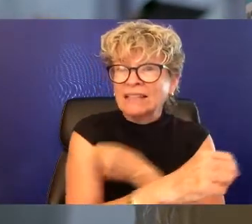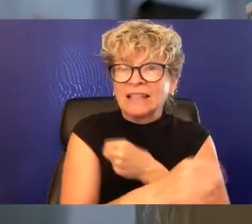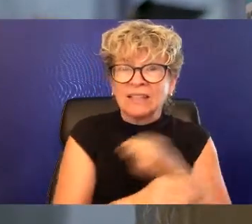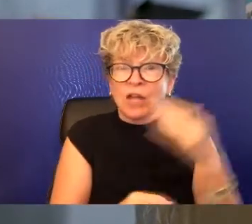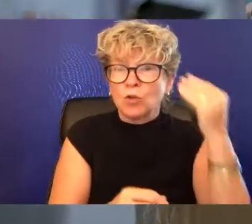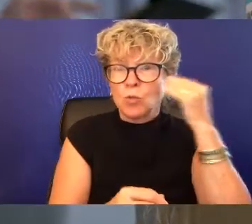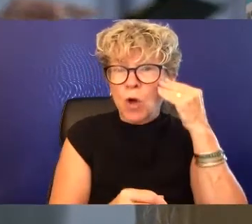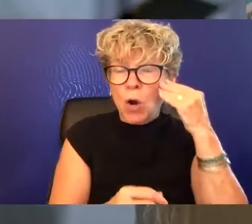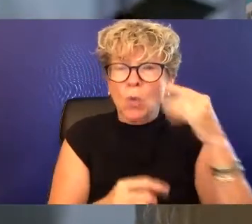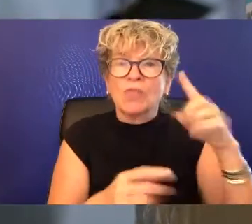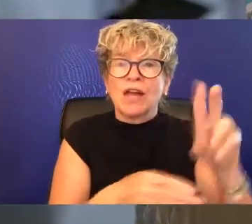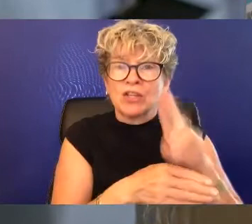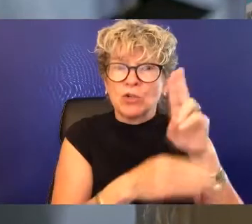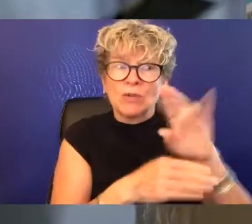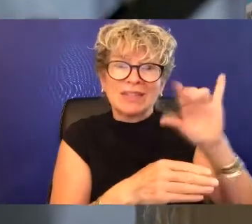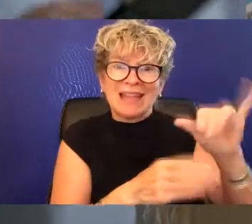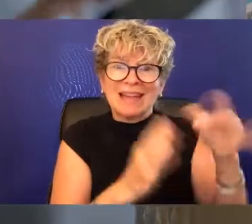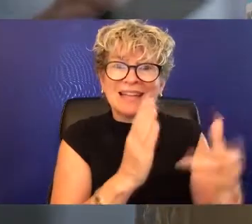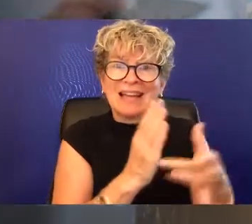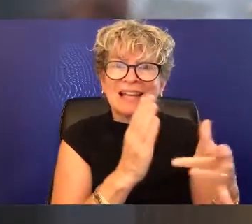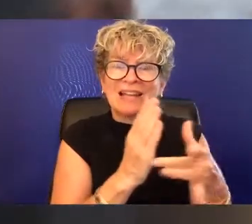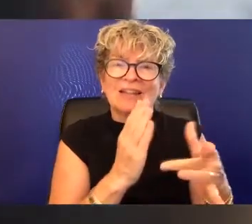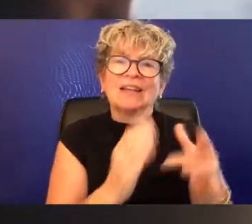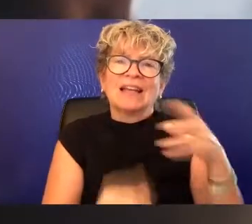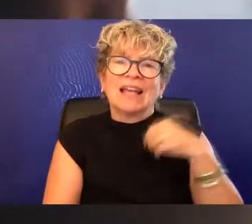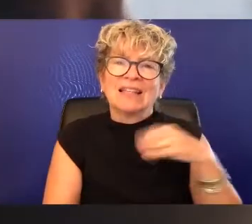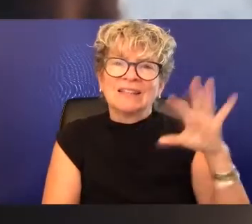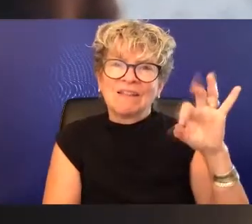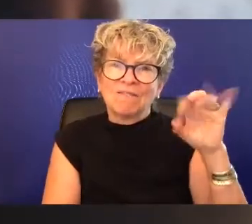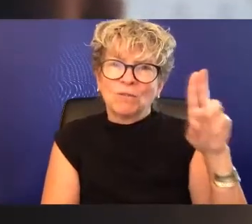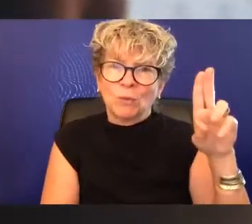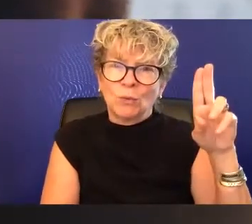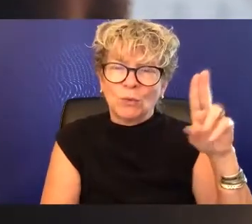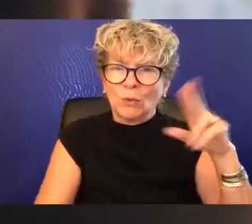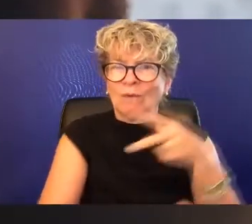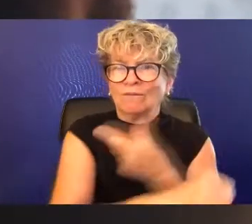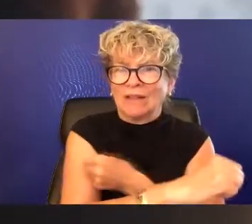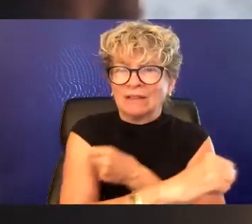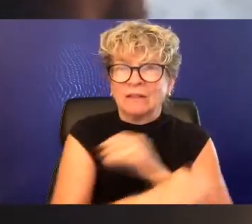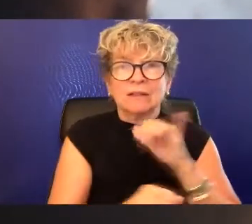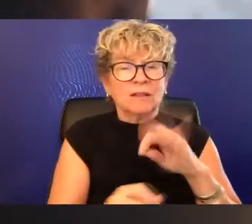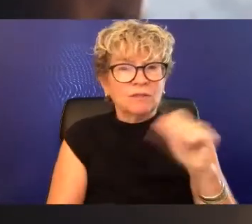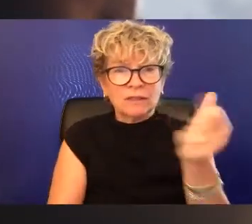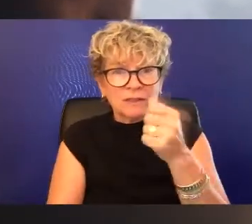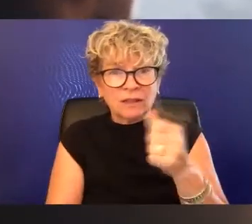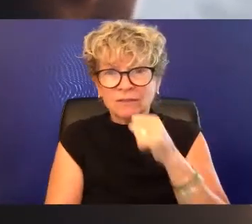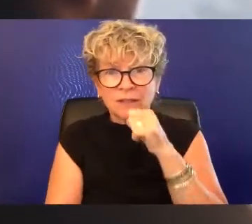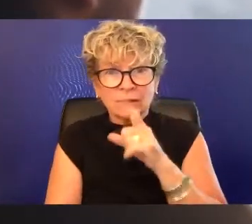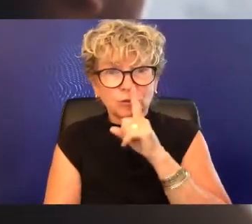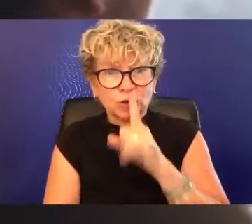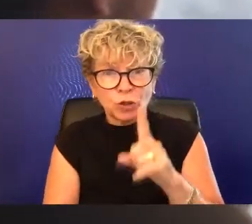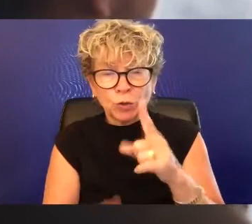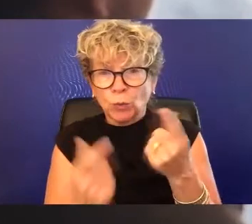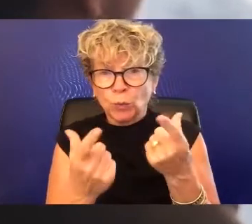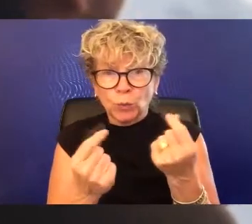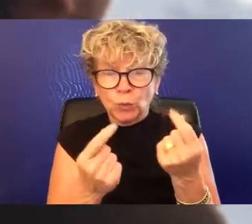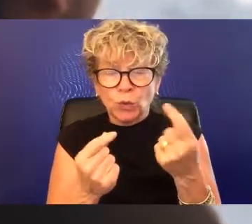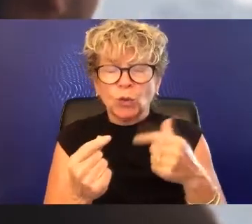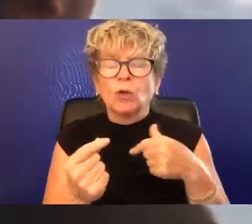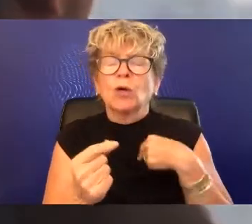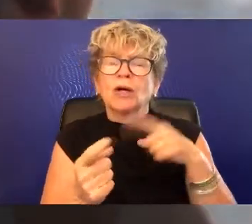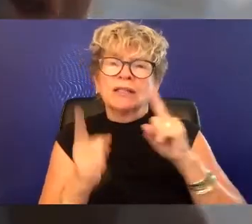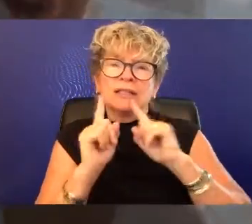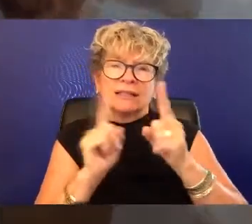the seasonal influenza flu vaccine. If you aren't sure what vaccine is best for you, talk to your doctor about